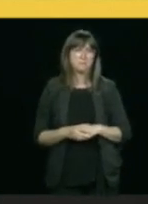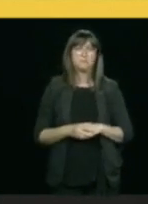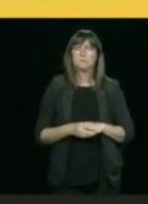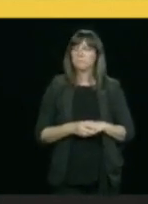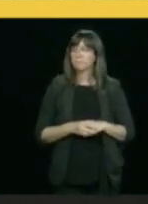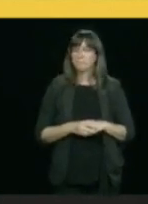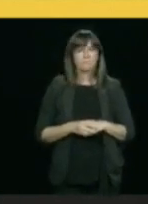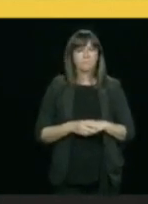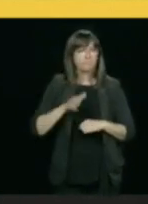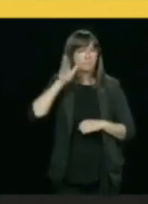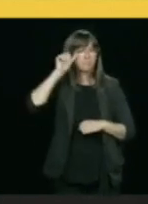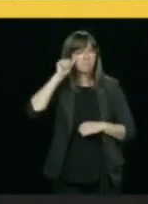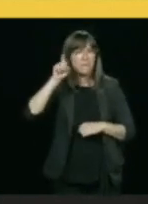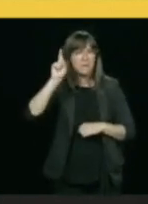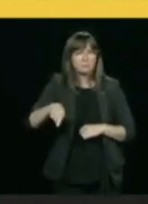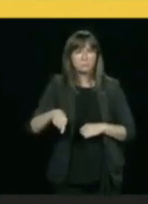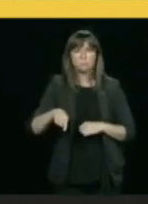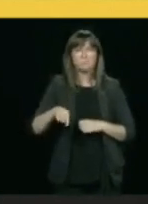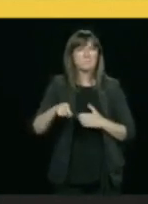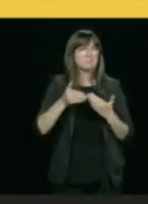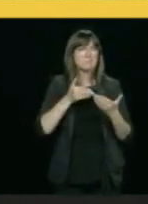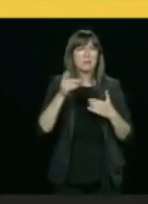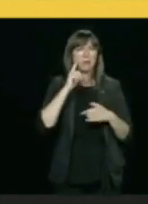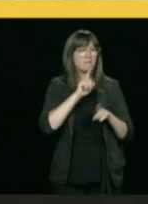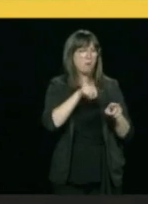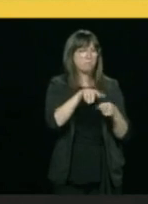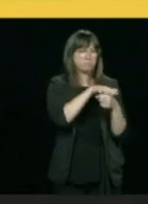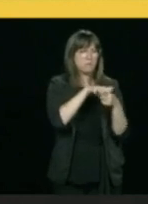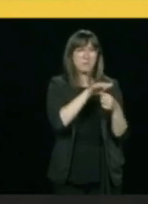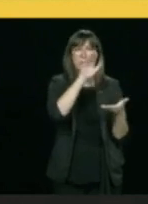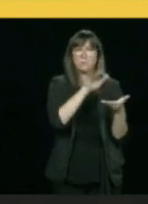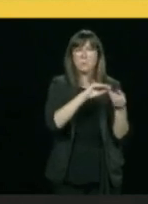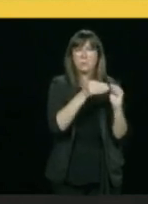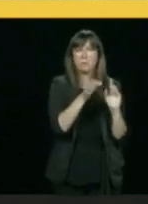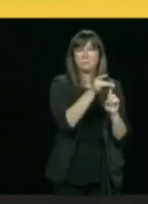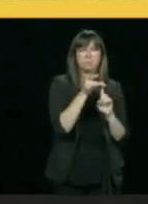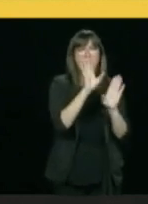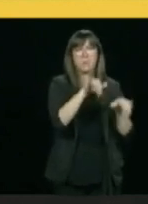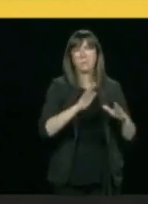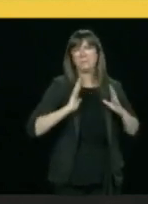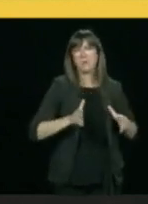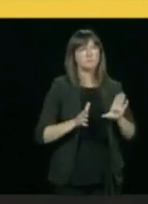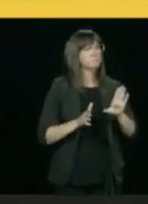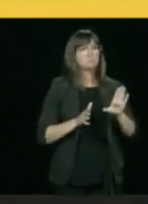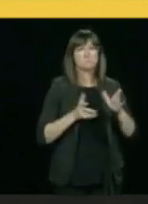cannot let our guard down now, even in those places where the number of cases is still low. And everyone,